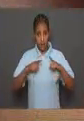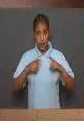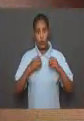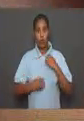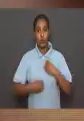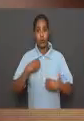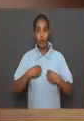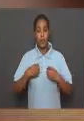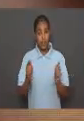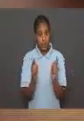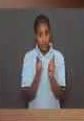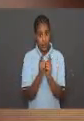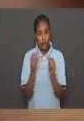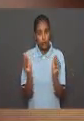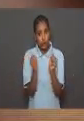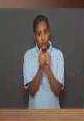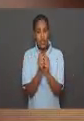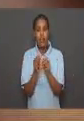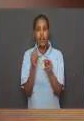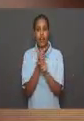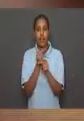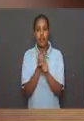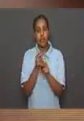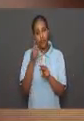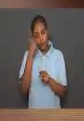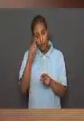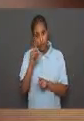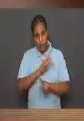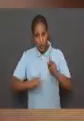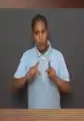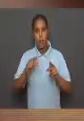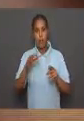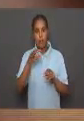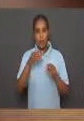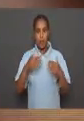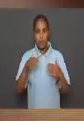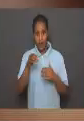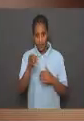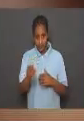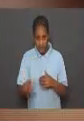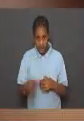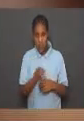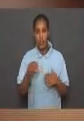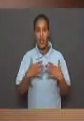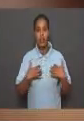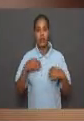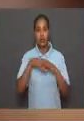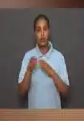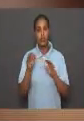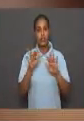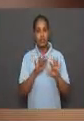organisms interact with nature, from people, plants, and animals to